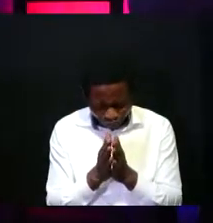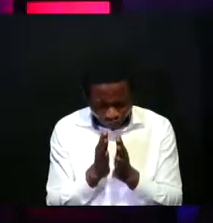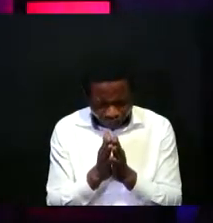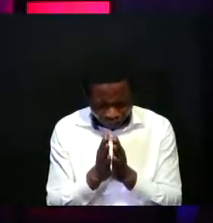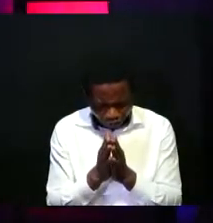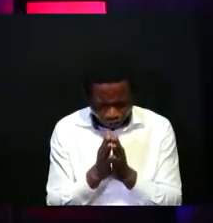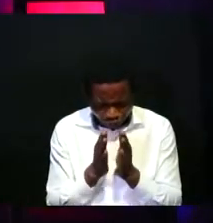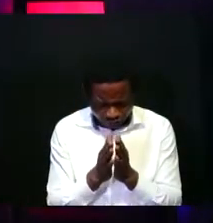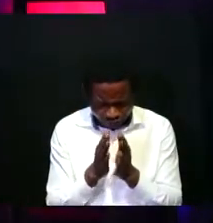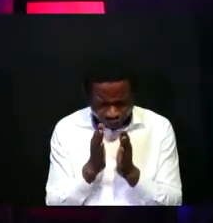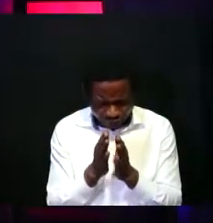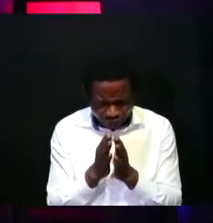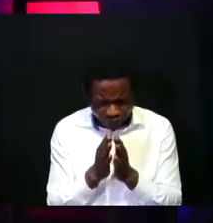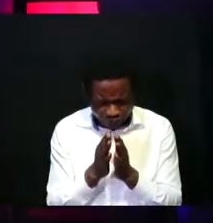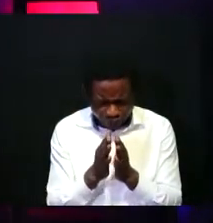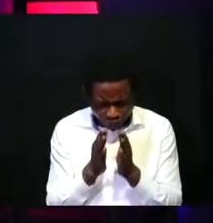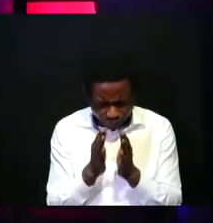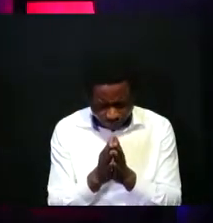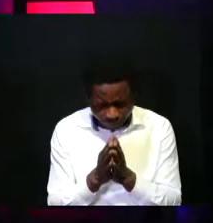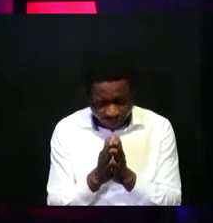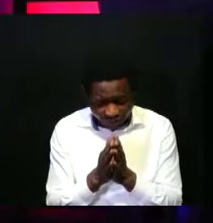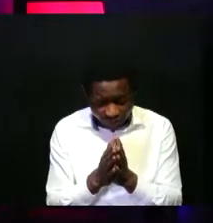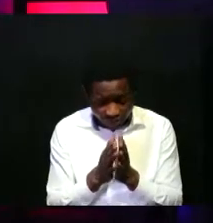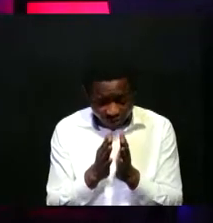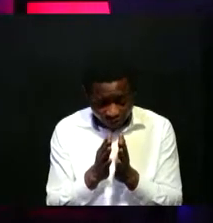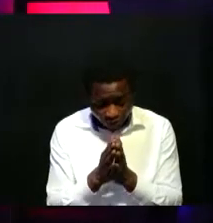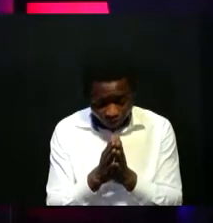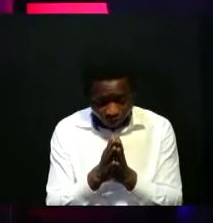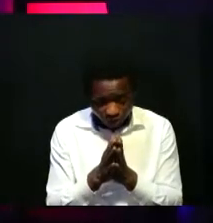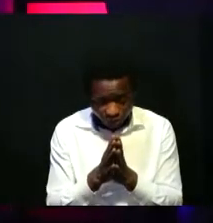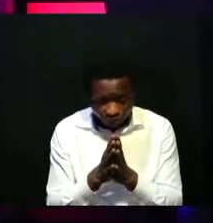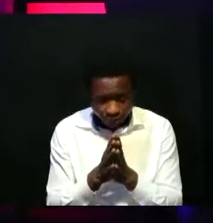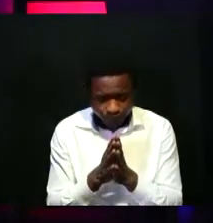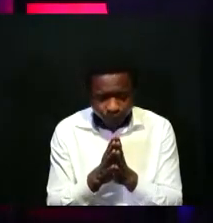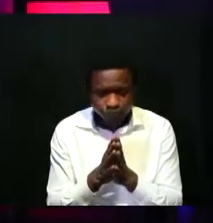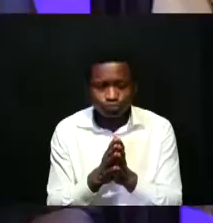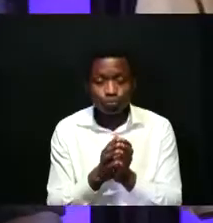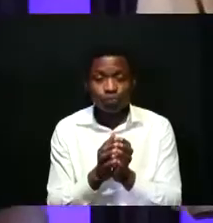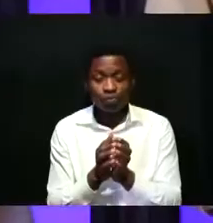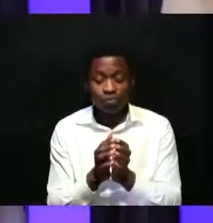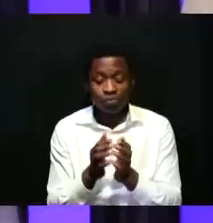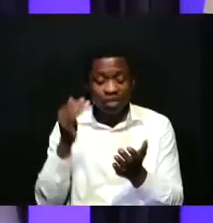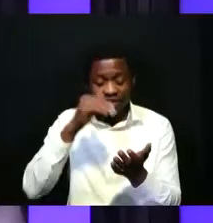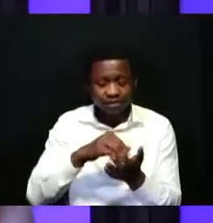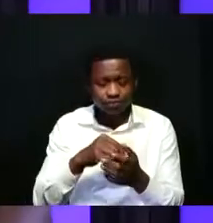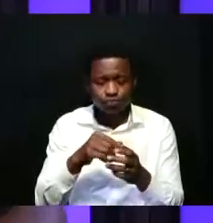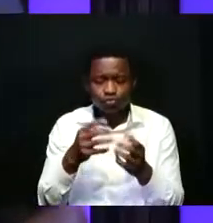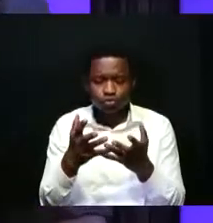In Jesus' name we pray. Amen. We also want to pray for